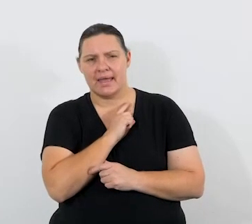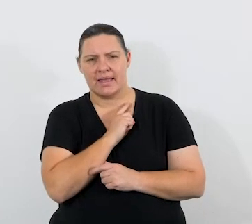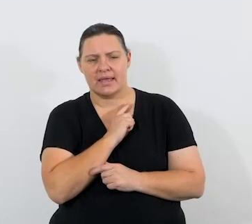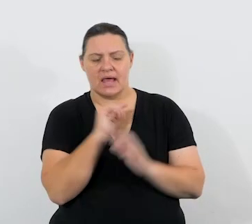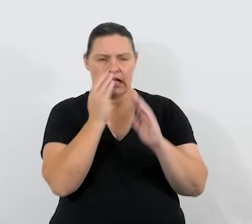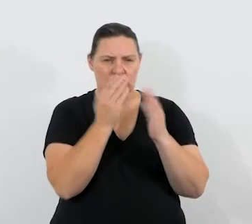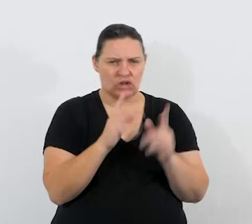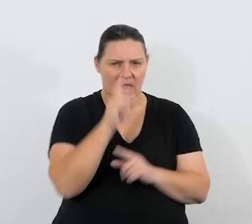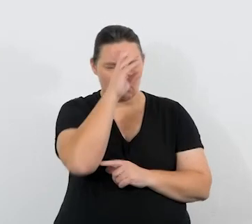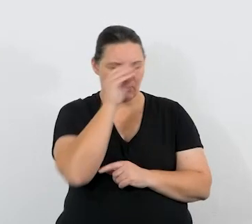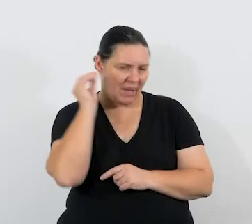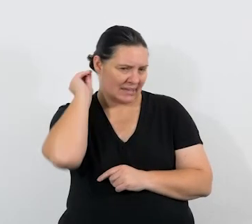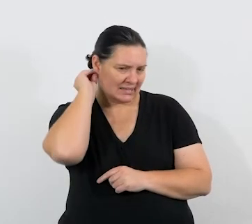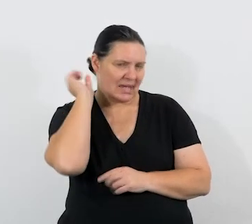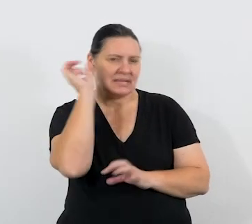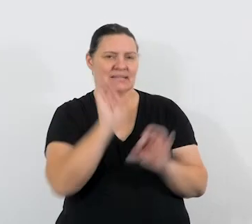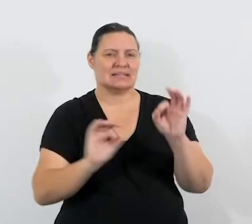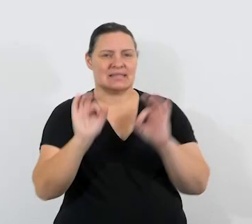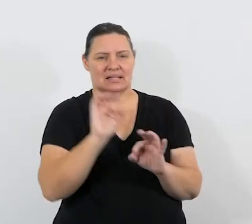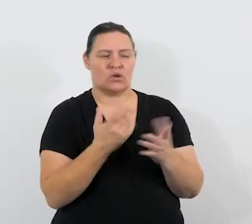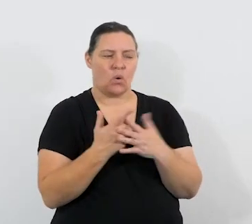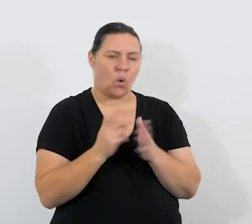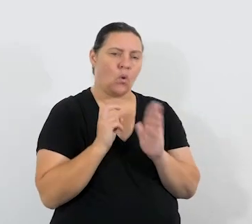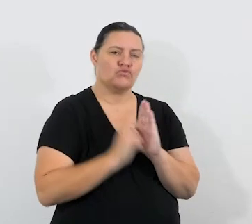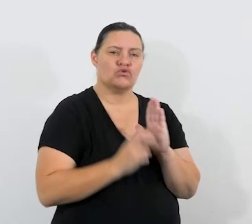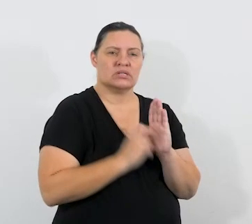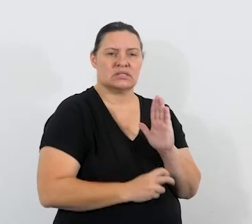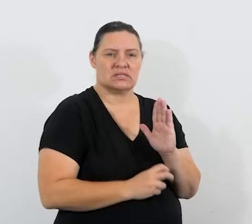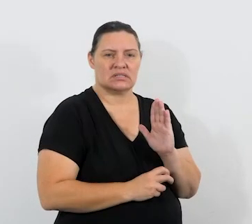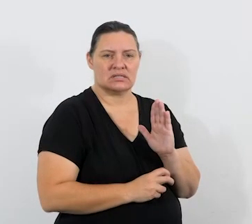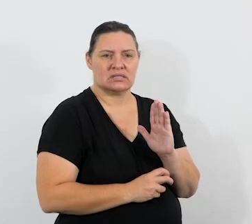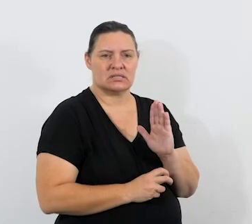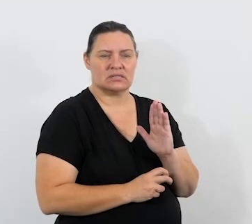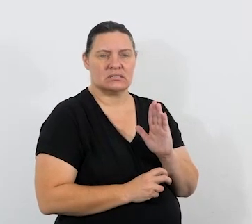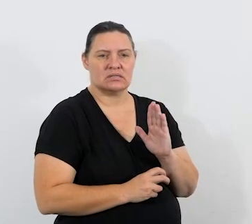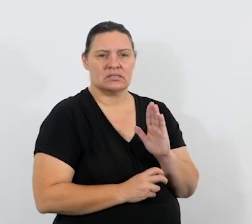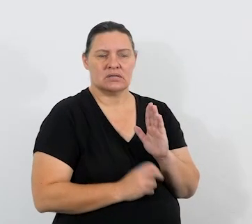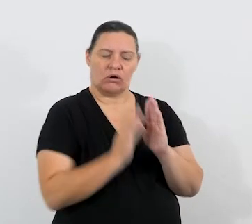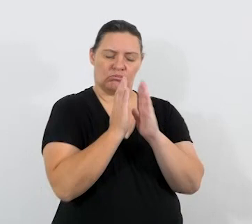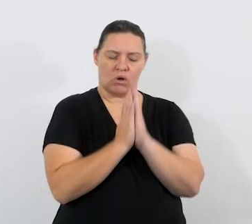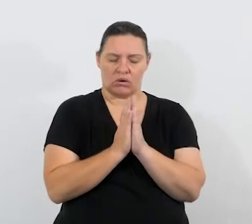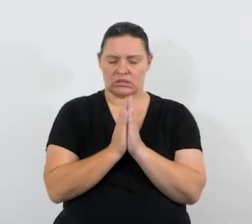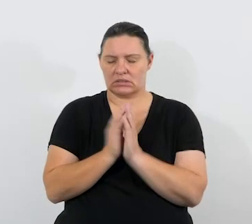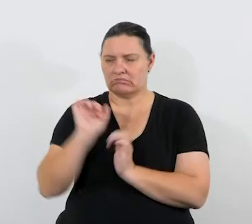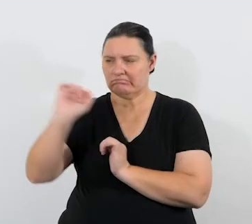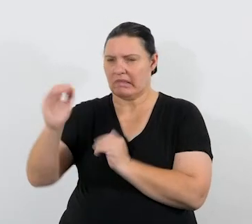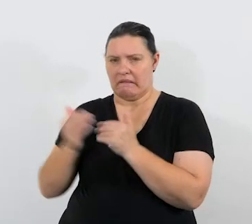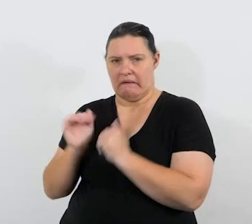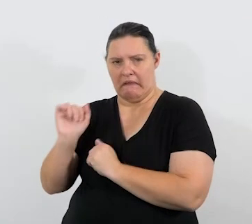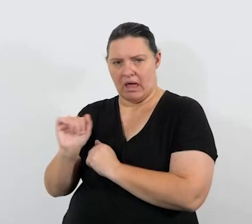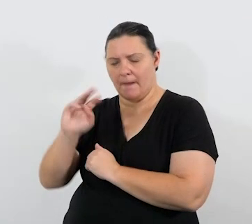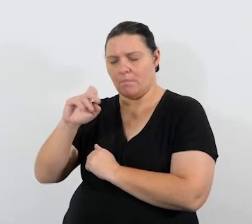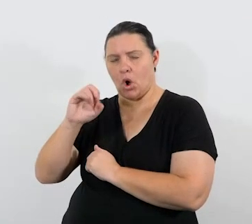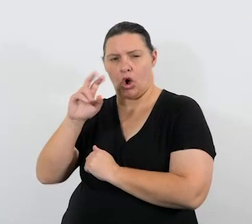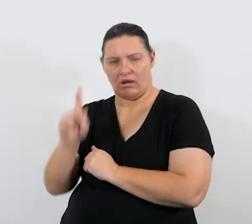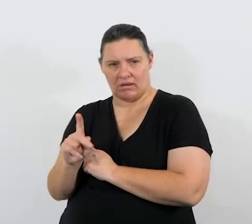because the shapes reminded him of the cells or the rooms that the monks in the nearby monastery lived in. So